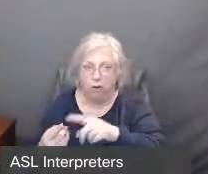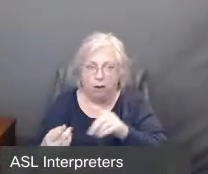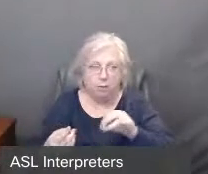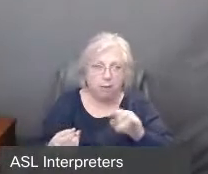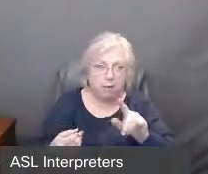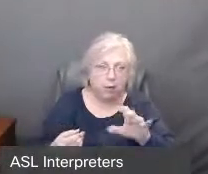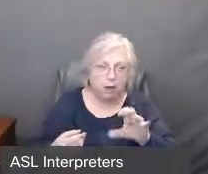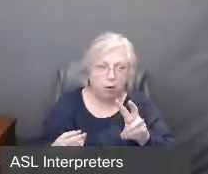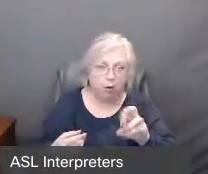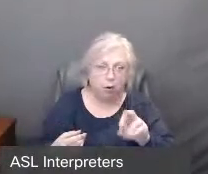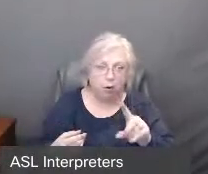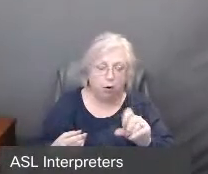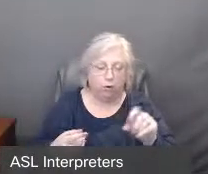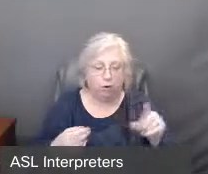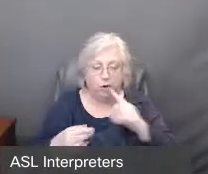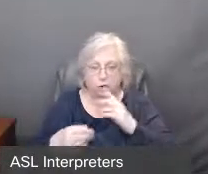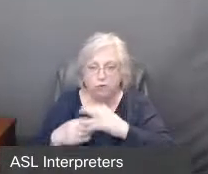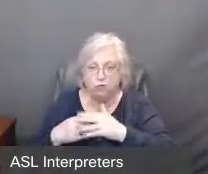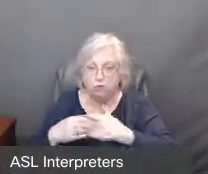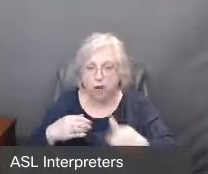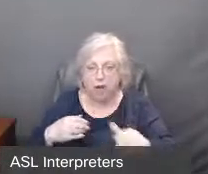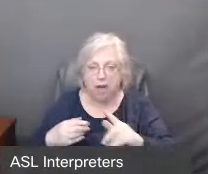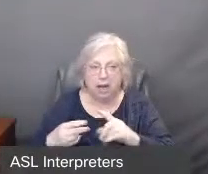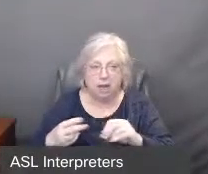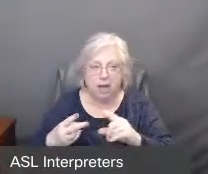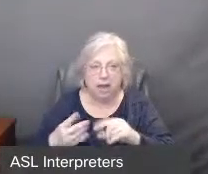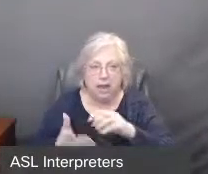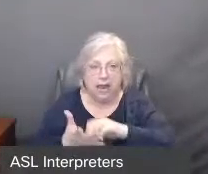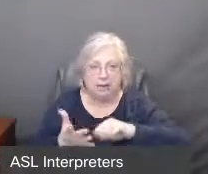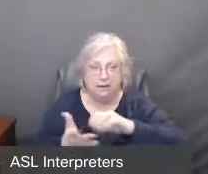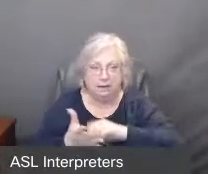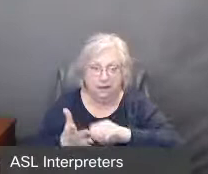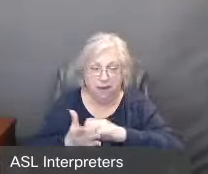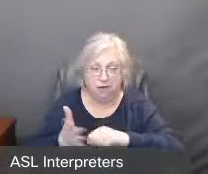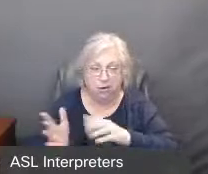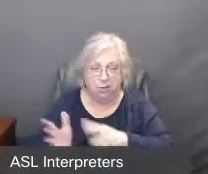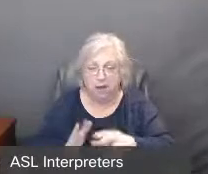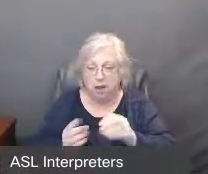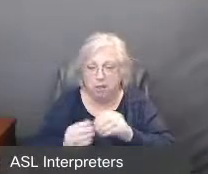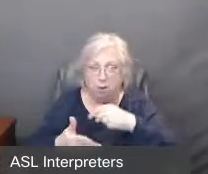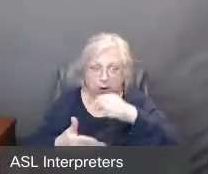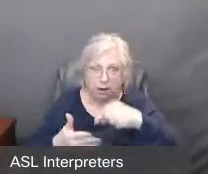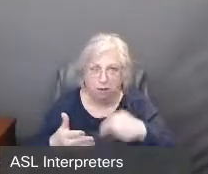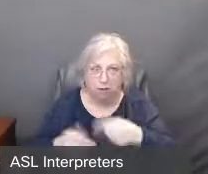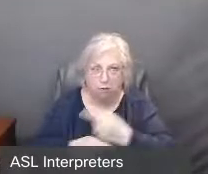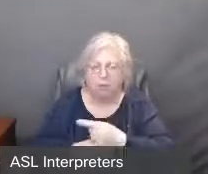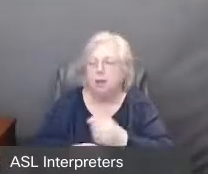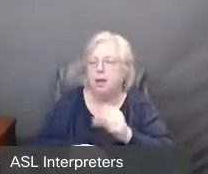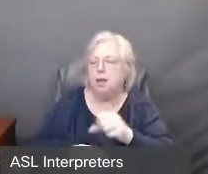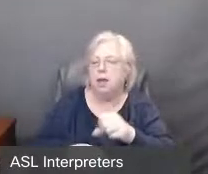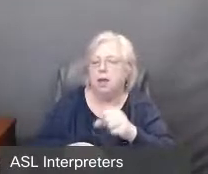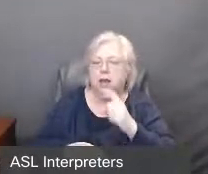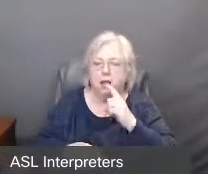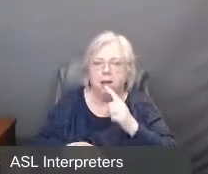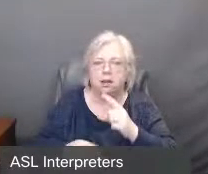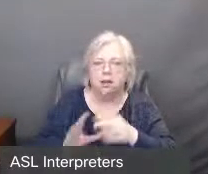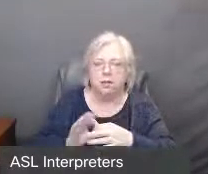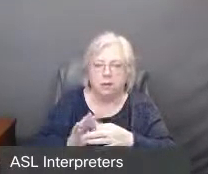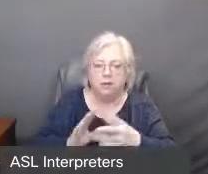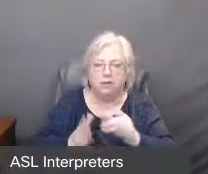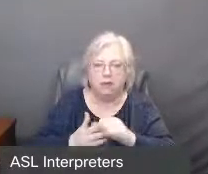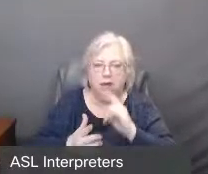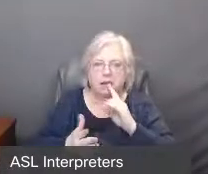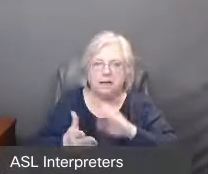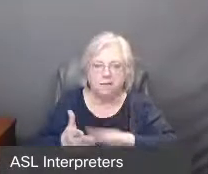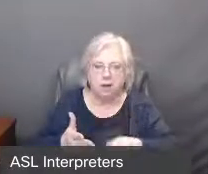drainage and excavation plan, more details at that Yes, point. the release of this is a variance, and they would